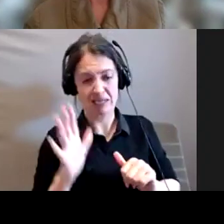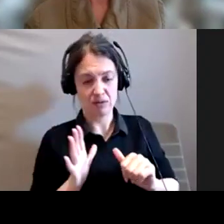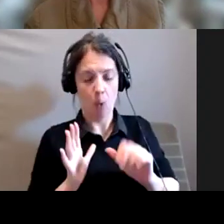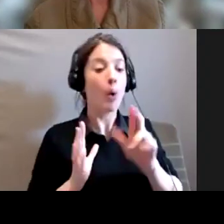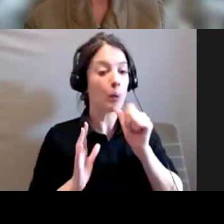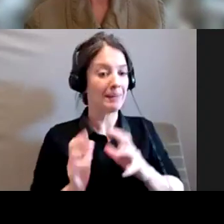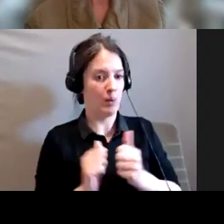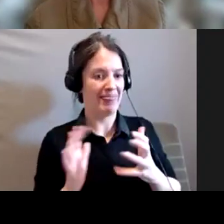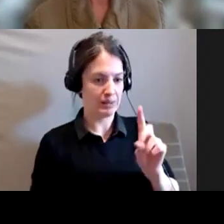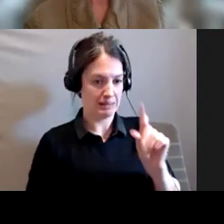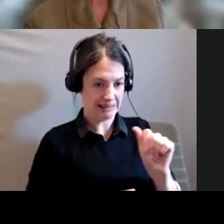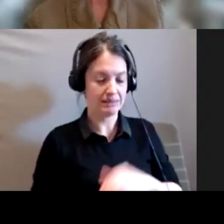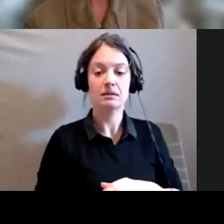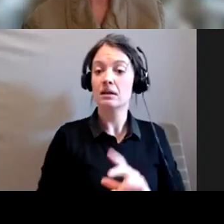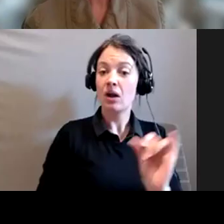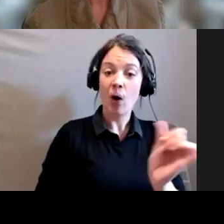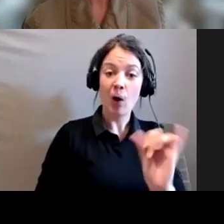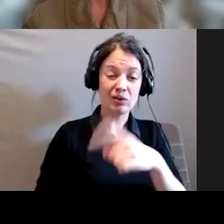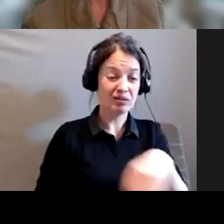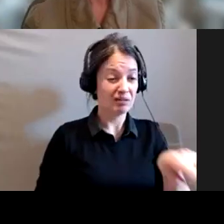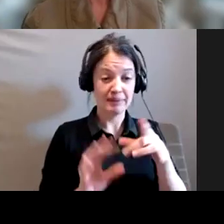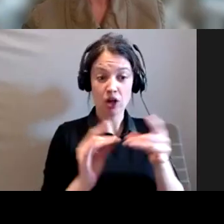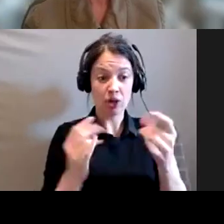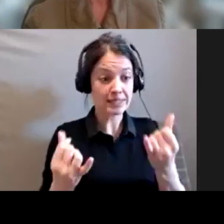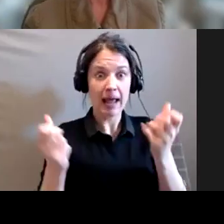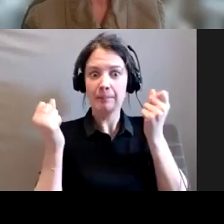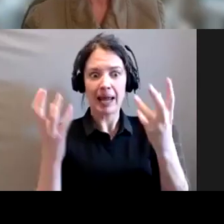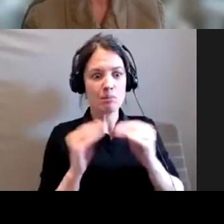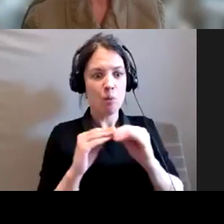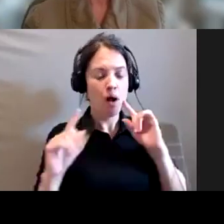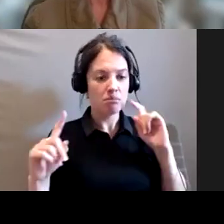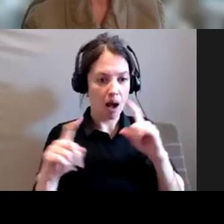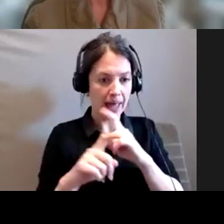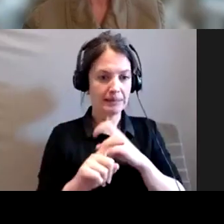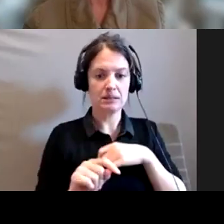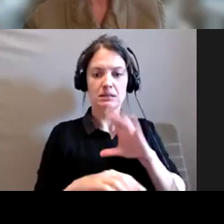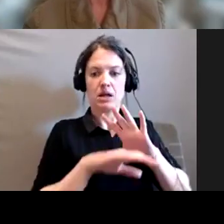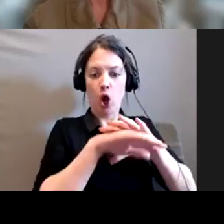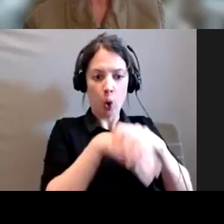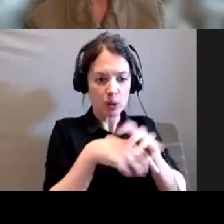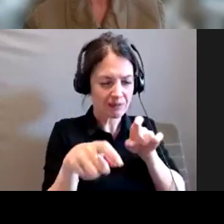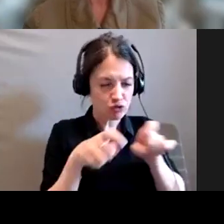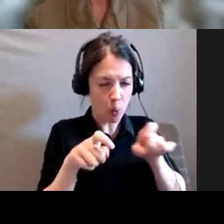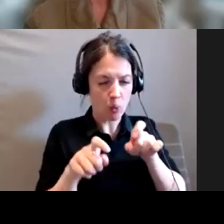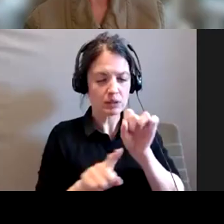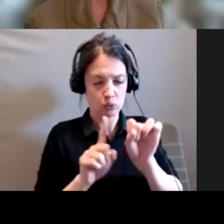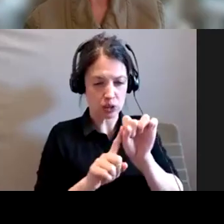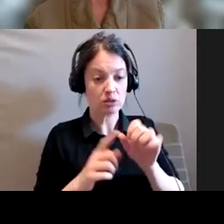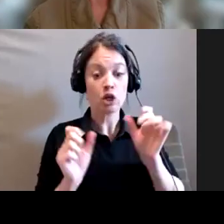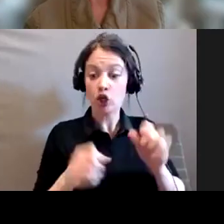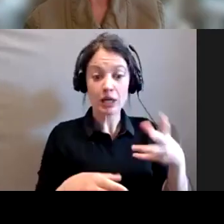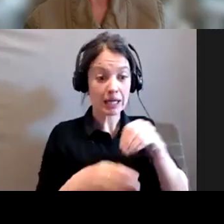as we've been talking about and others have been talking about today, more complex. Coercive control in this context can include